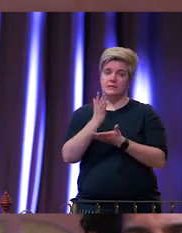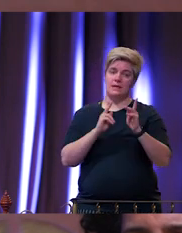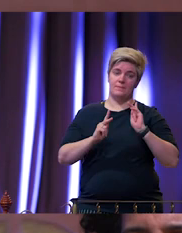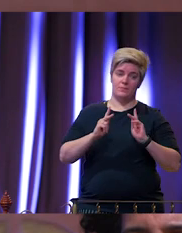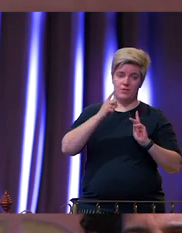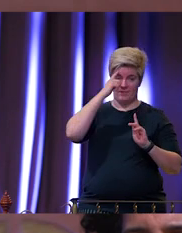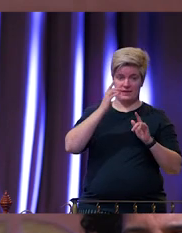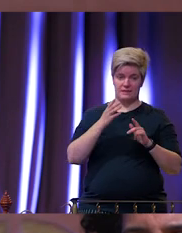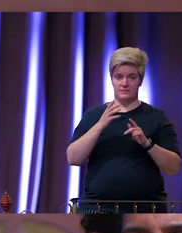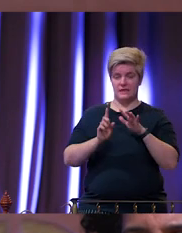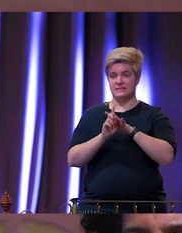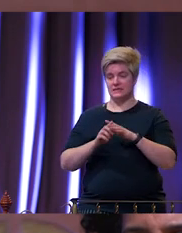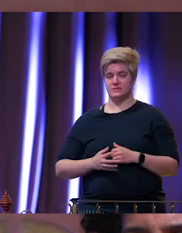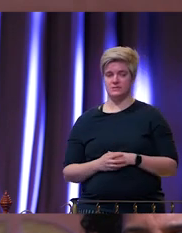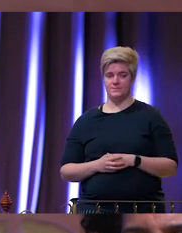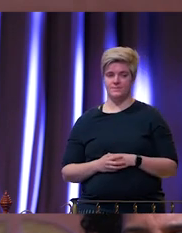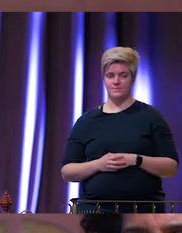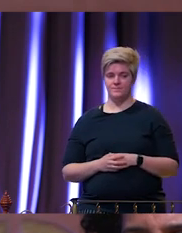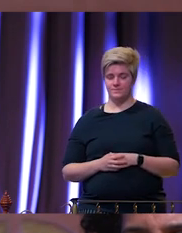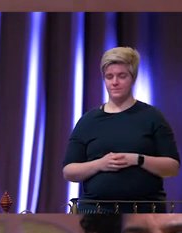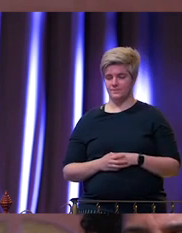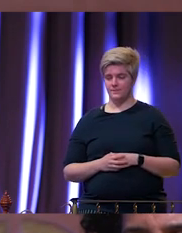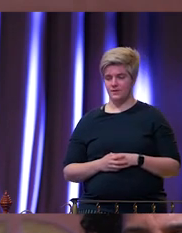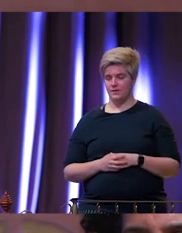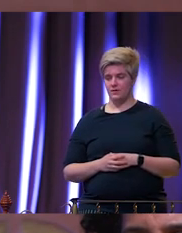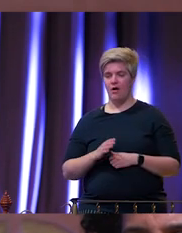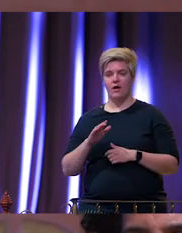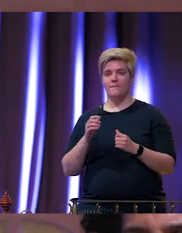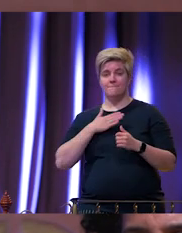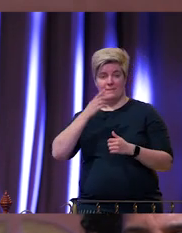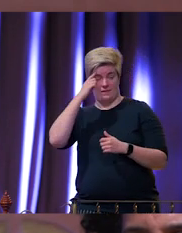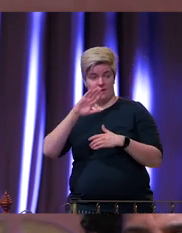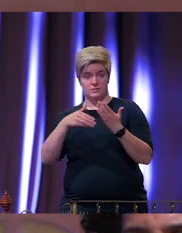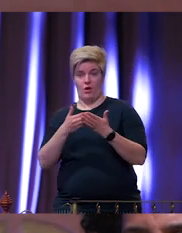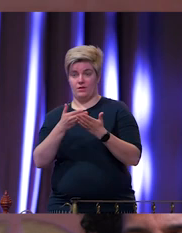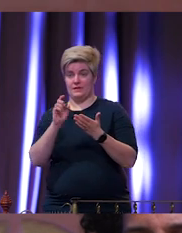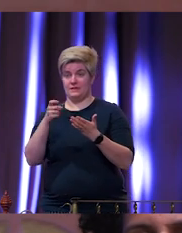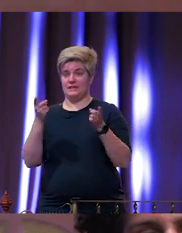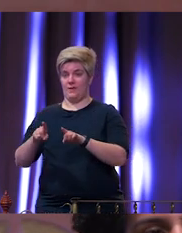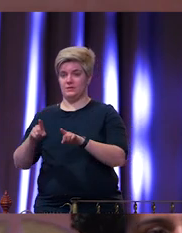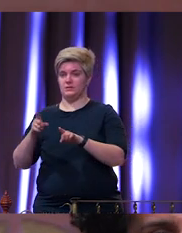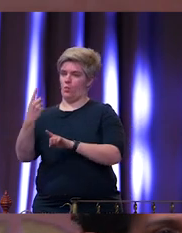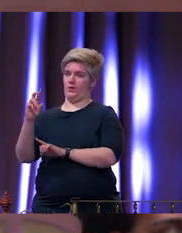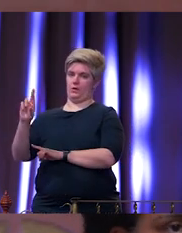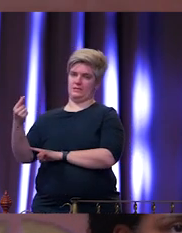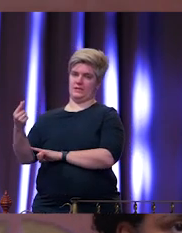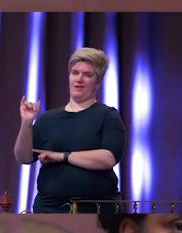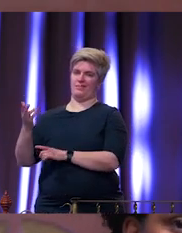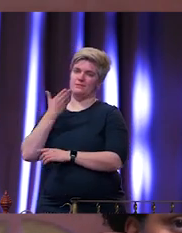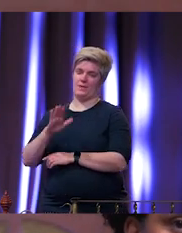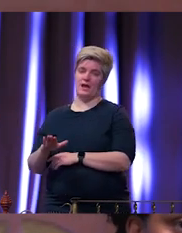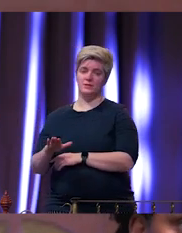don't. My thing is that all it needs to happen is to one organization, and that's bad. So it can